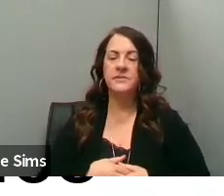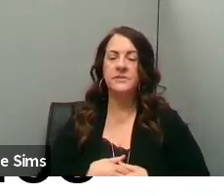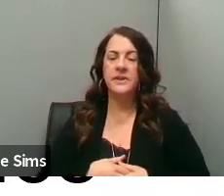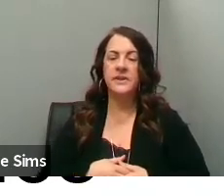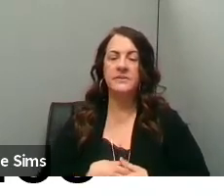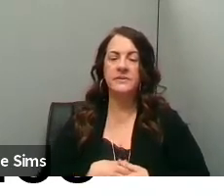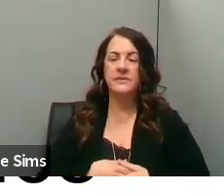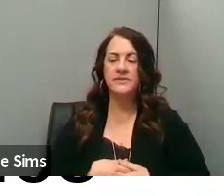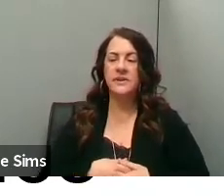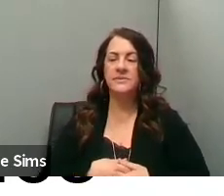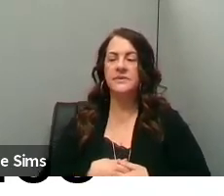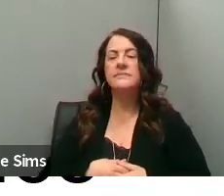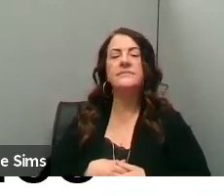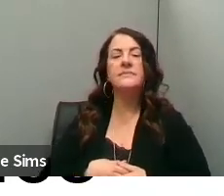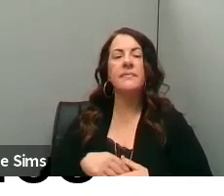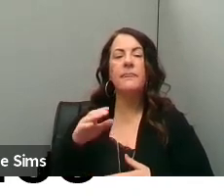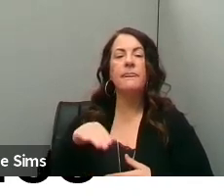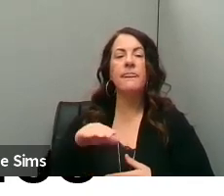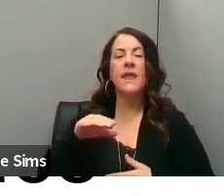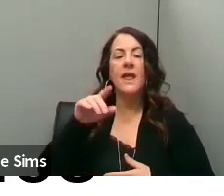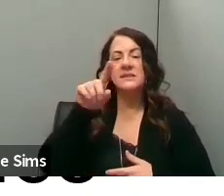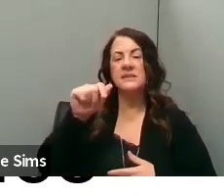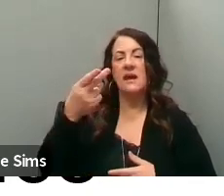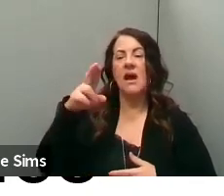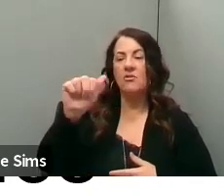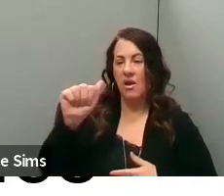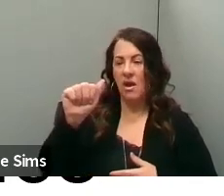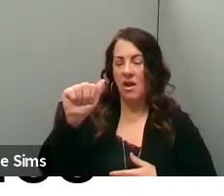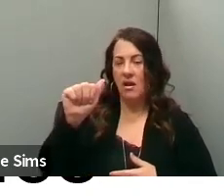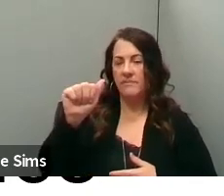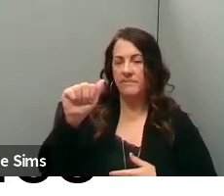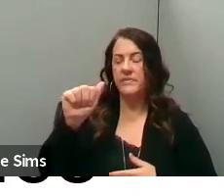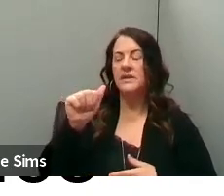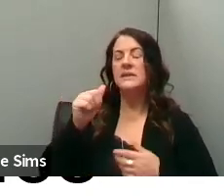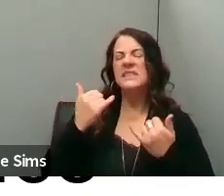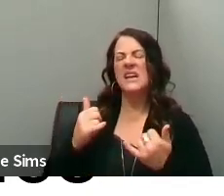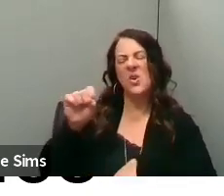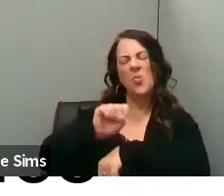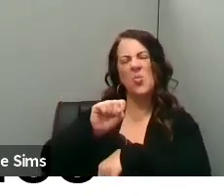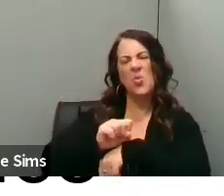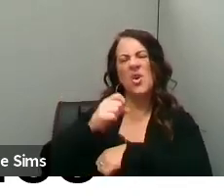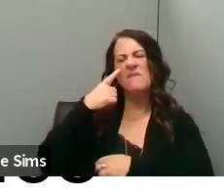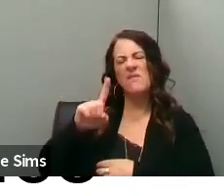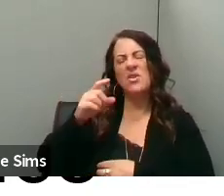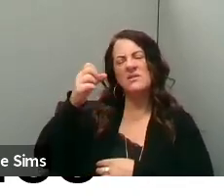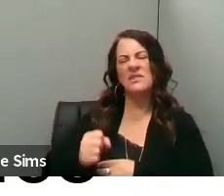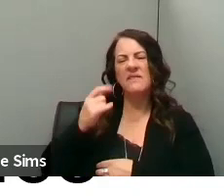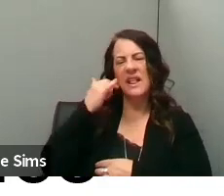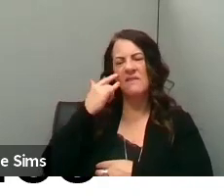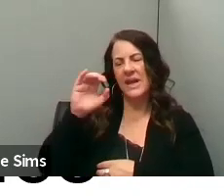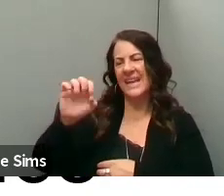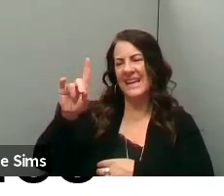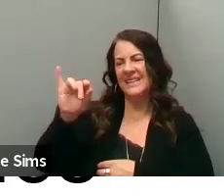So in this next example, we have Zara, and she's an employee at Southern California Edison in an office with 20